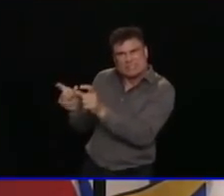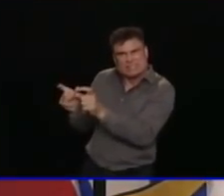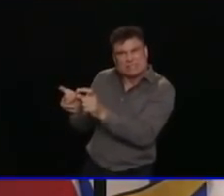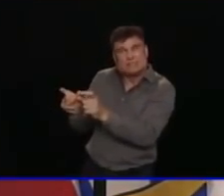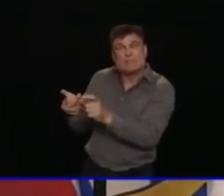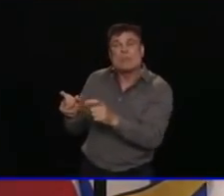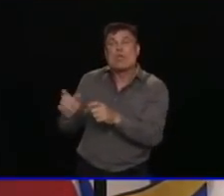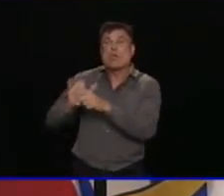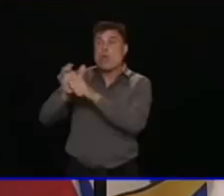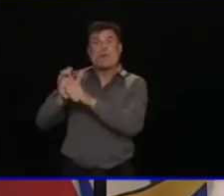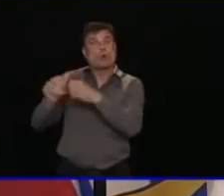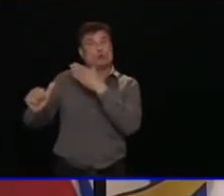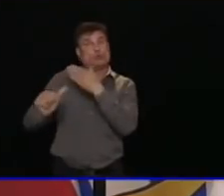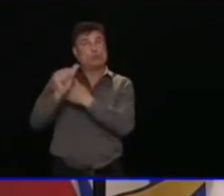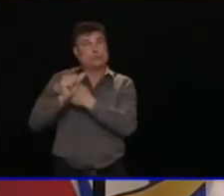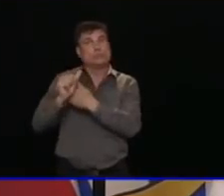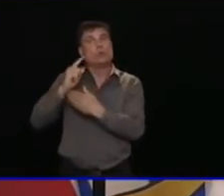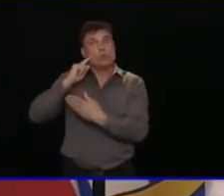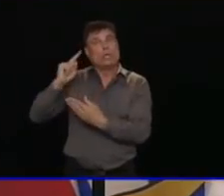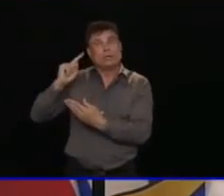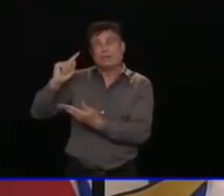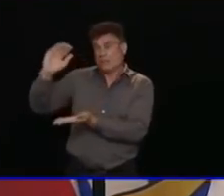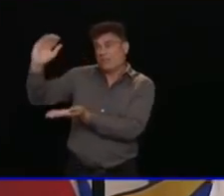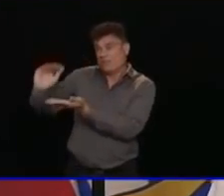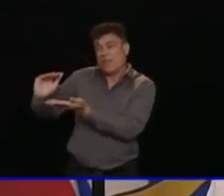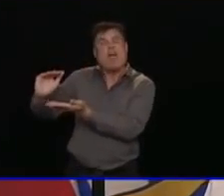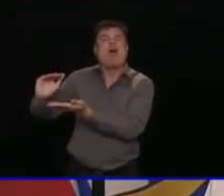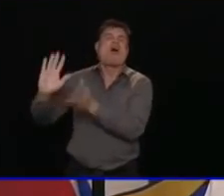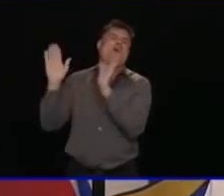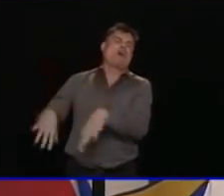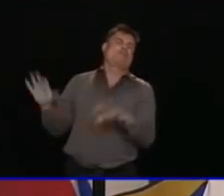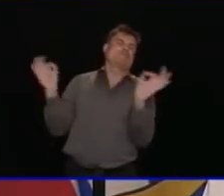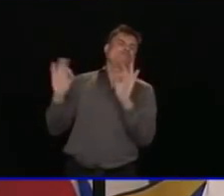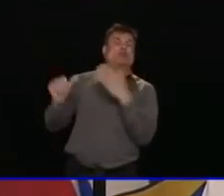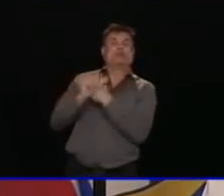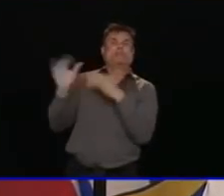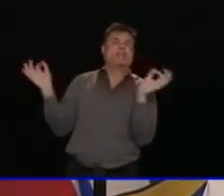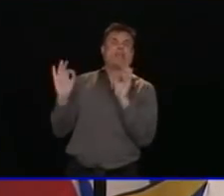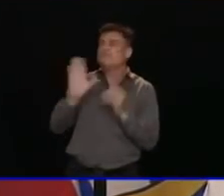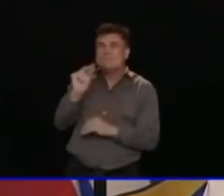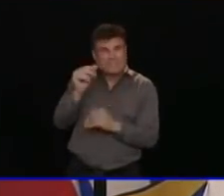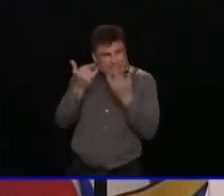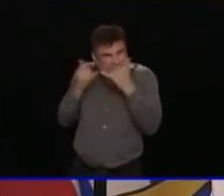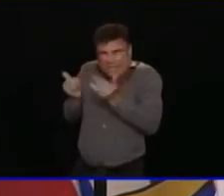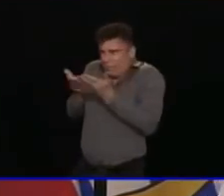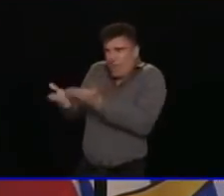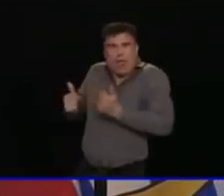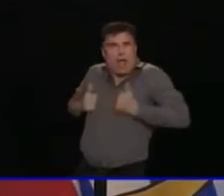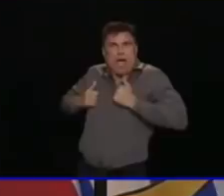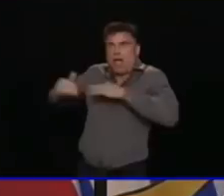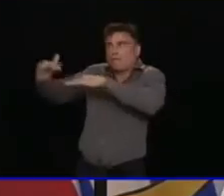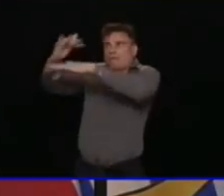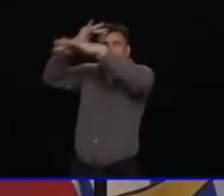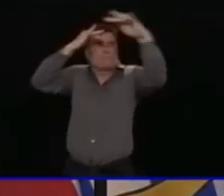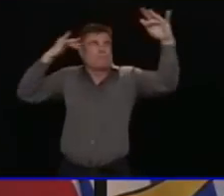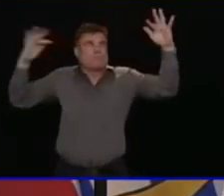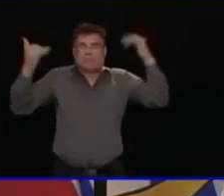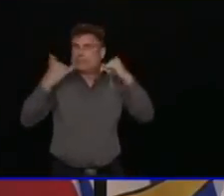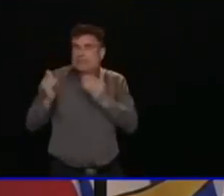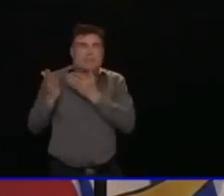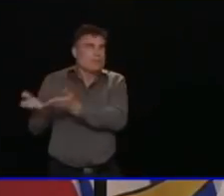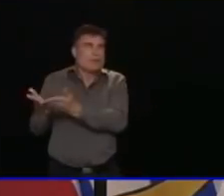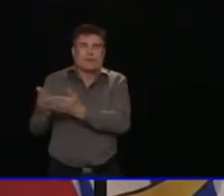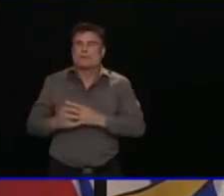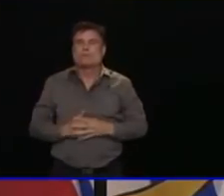it's seeing those families that need our support. And we see that from New Zealand, for example, where they've had introductions once they